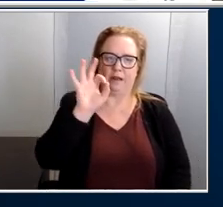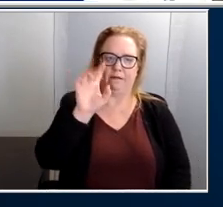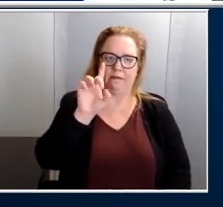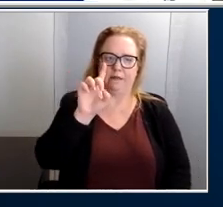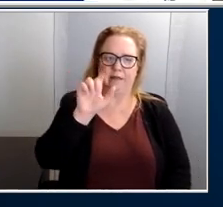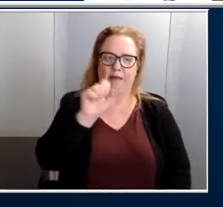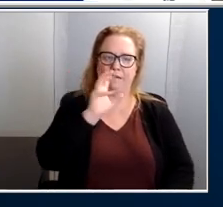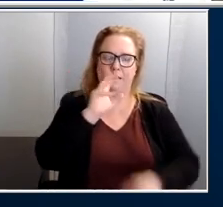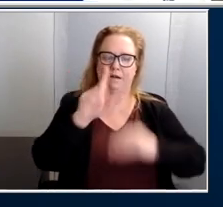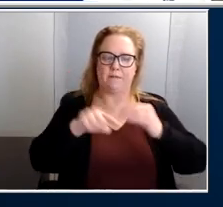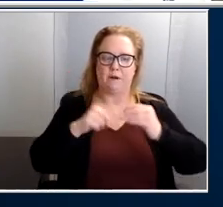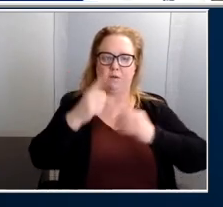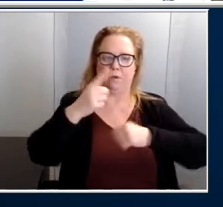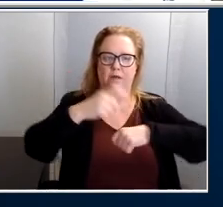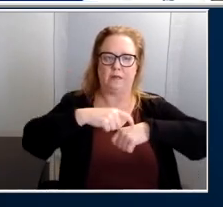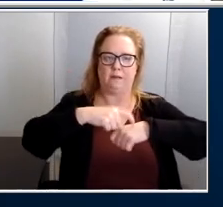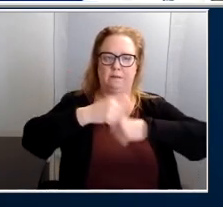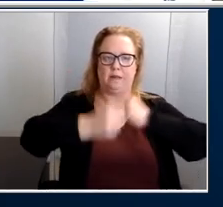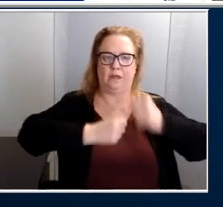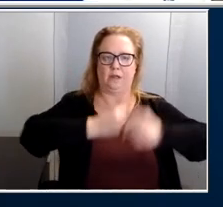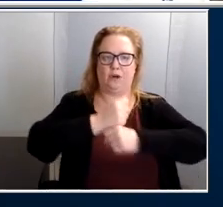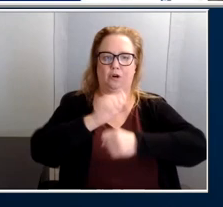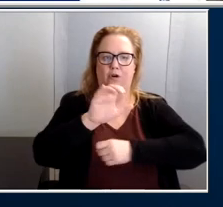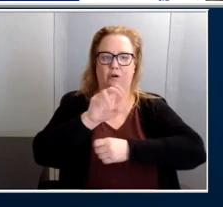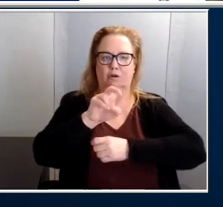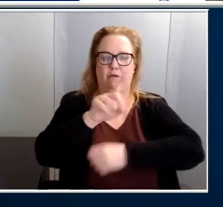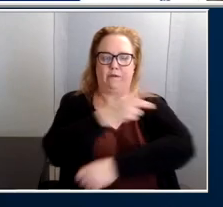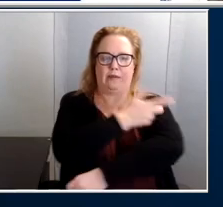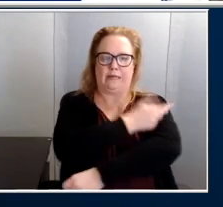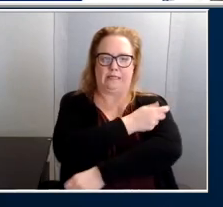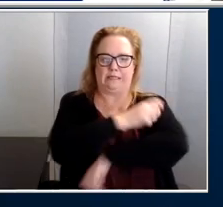talking about once a year COVID vaccinations, usually in the fall,